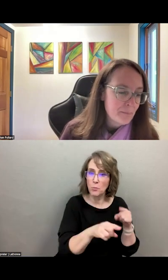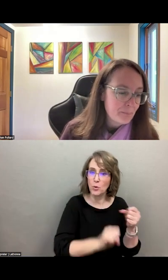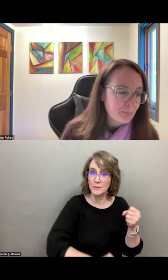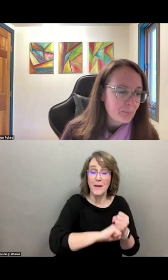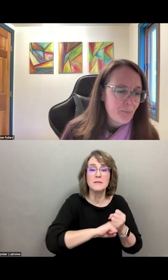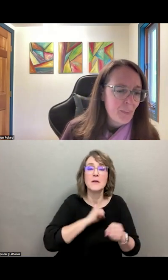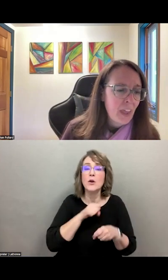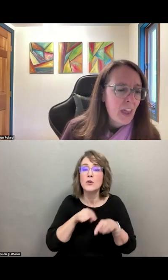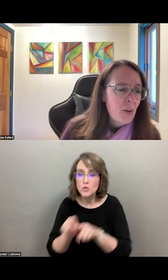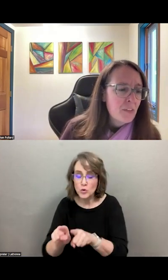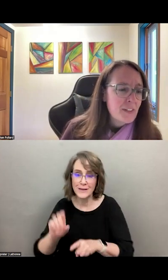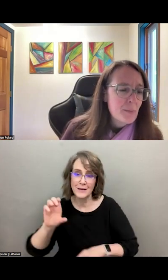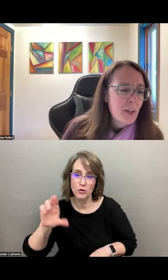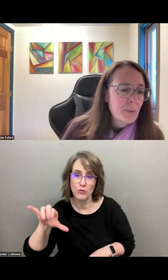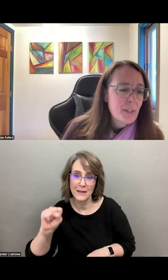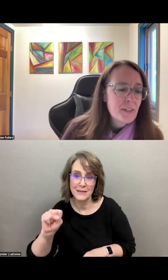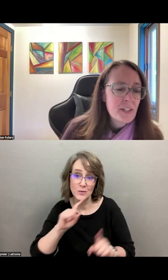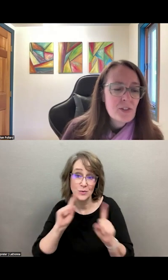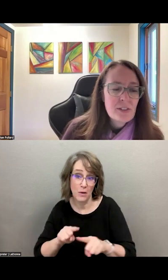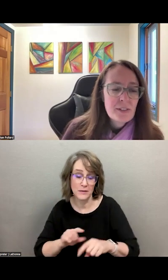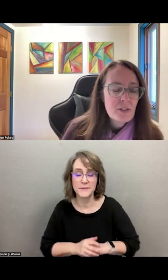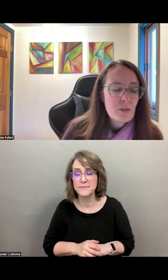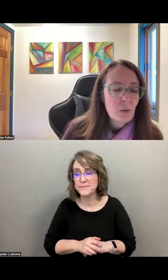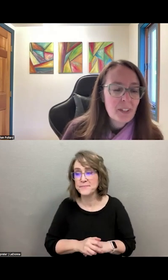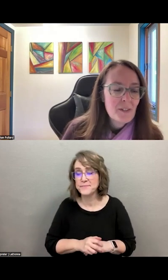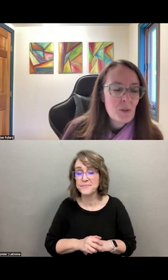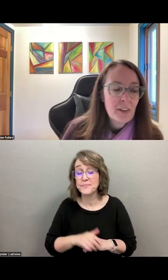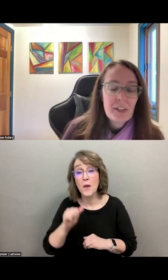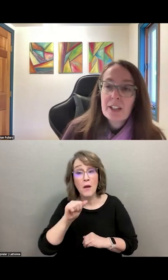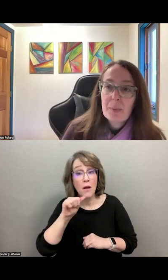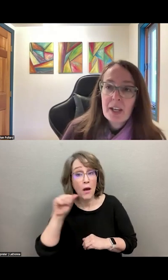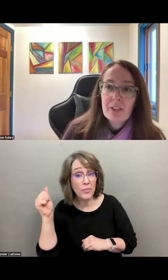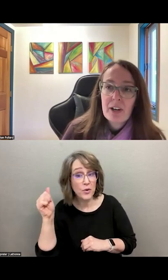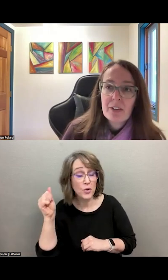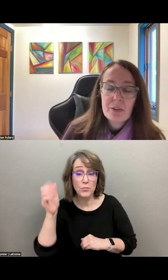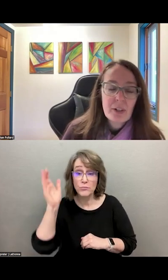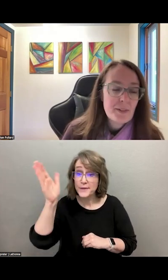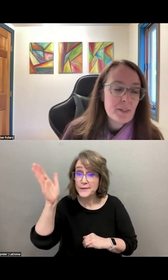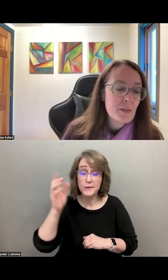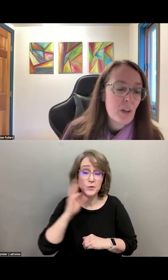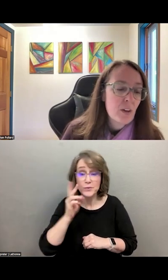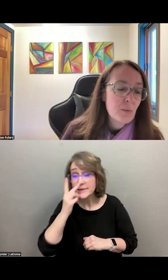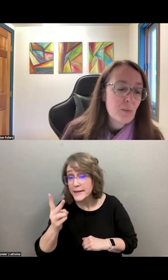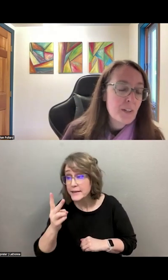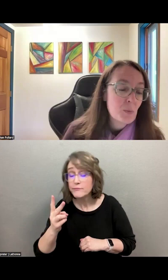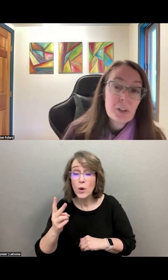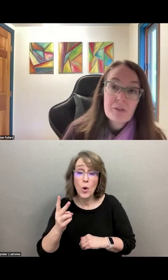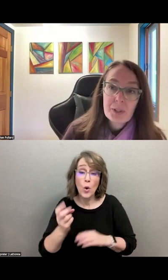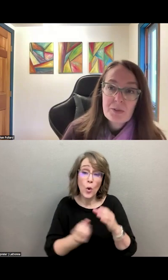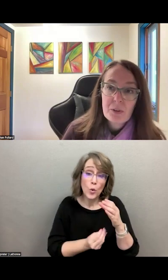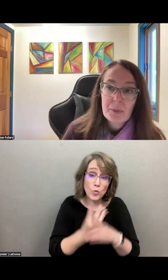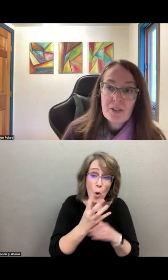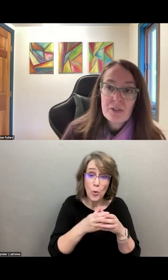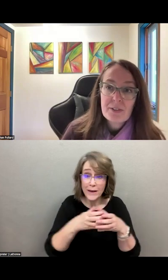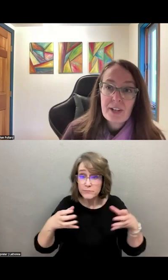response. We've got some other presentations, such as growing and strengthening the behavioral health crisis response